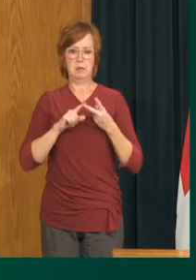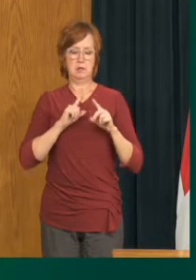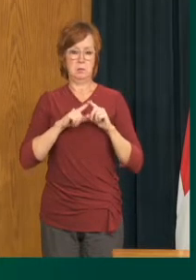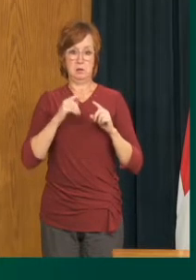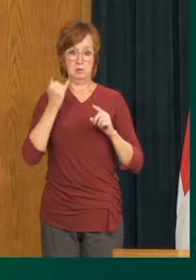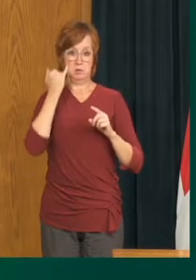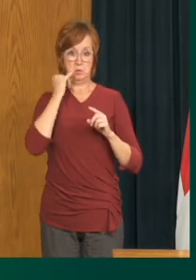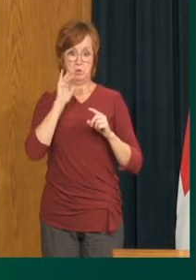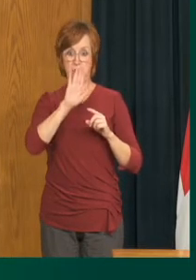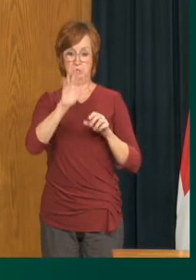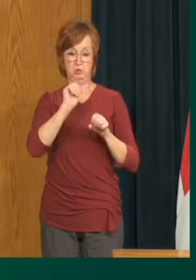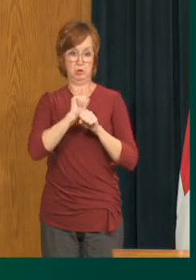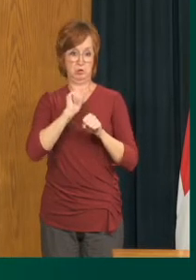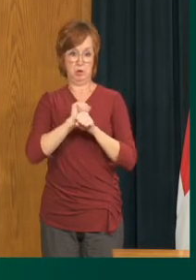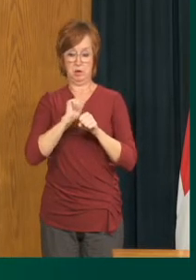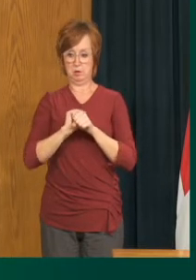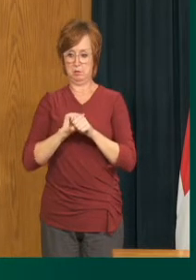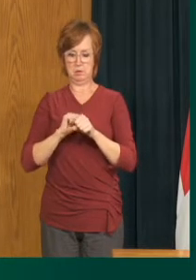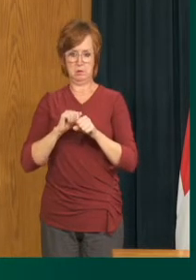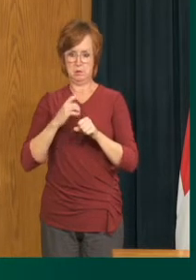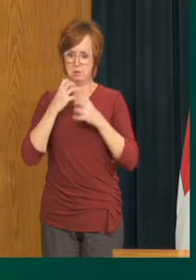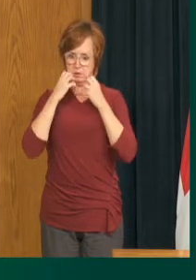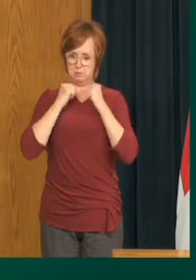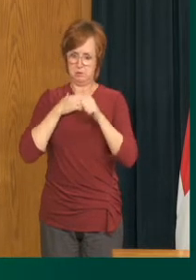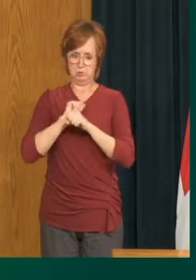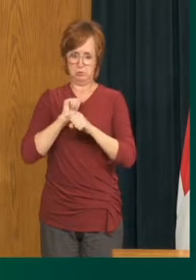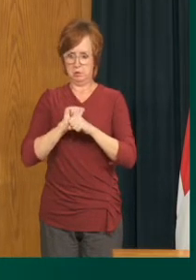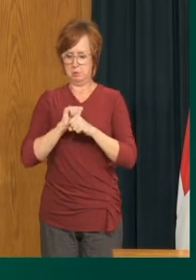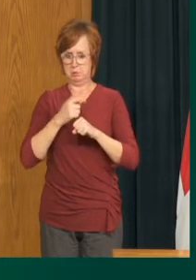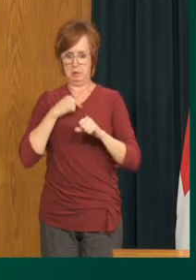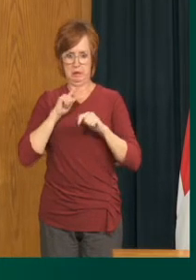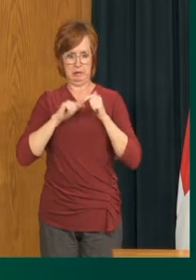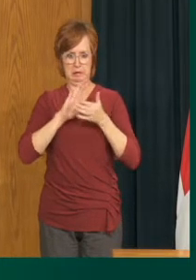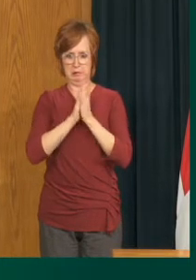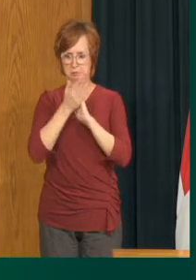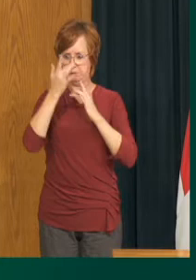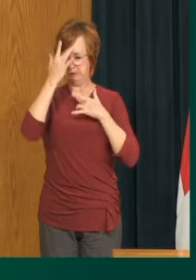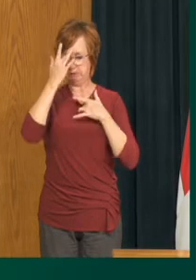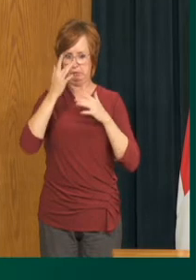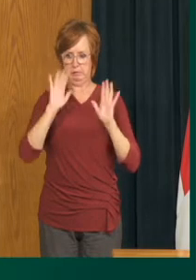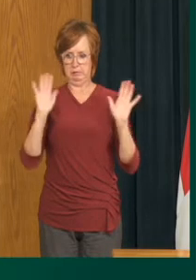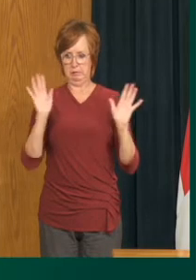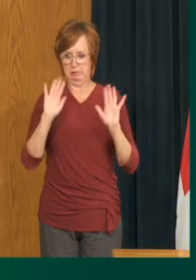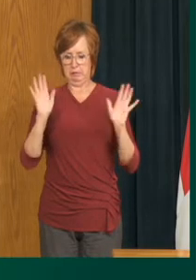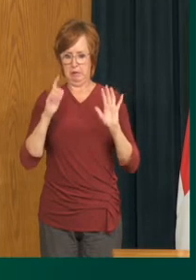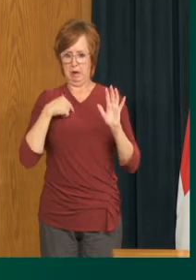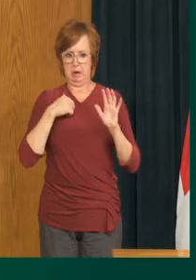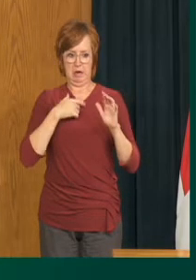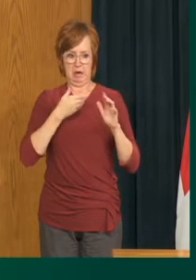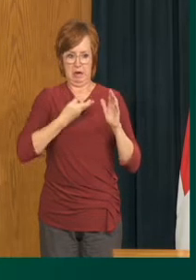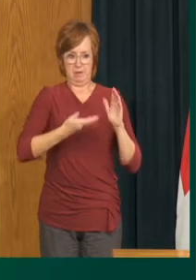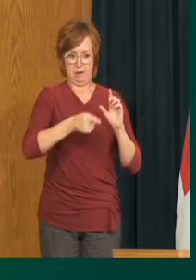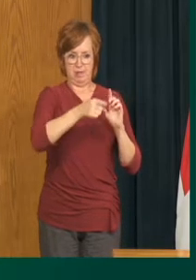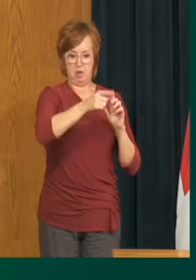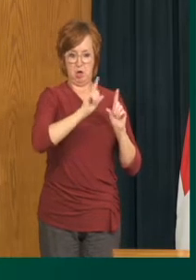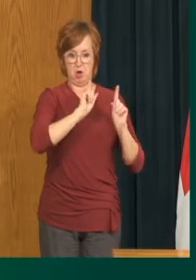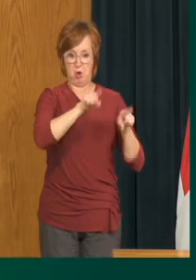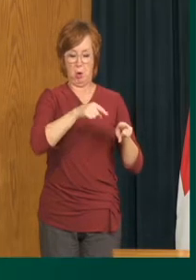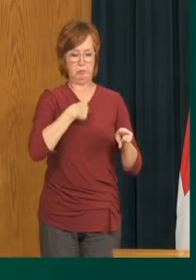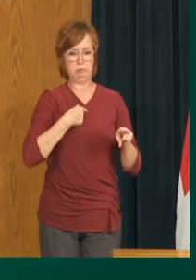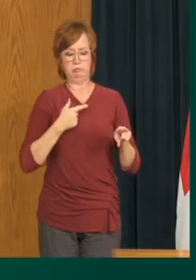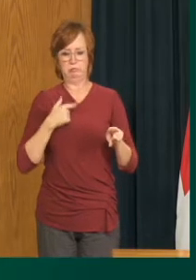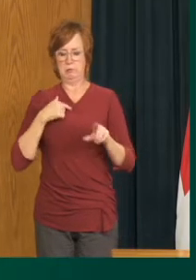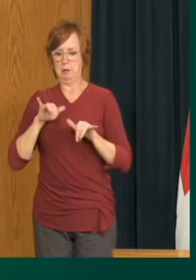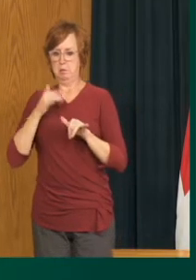that you are outside your virtual household. So coming to the issue of this, 6 schools